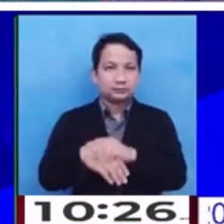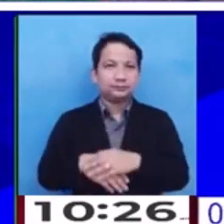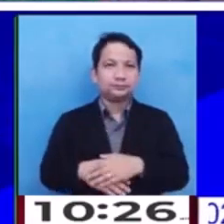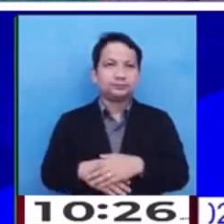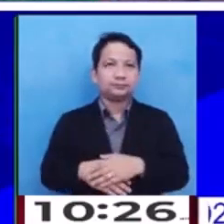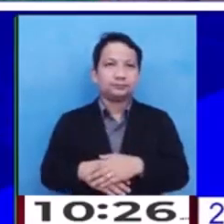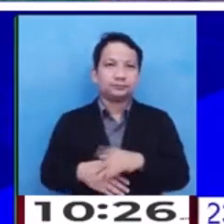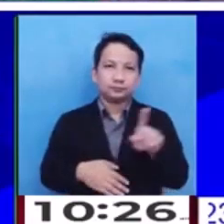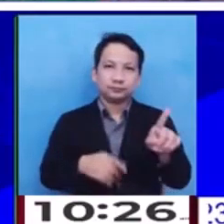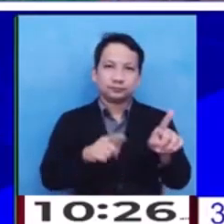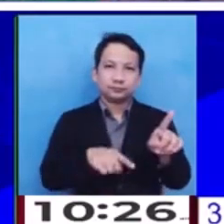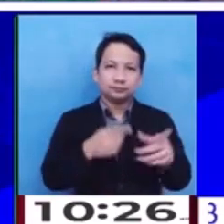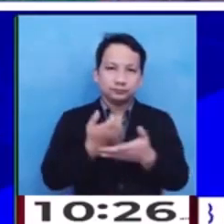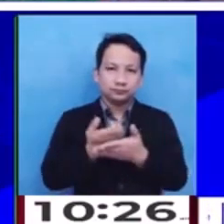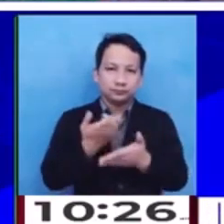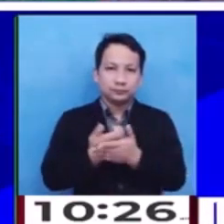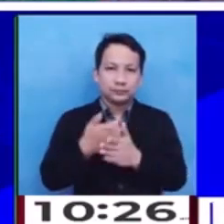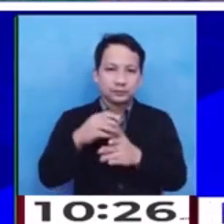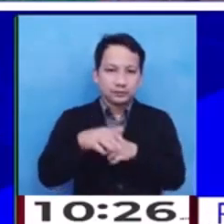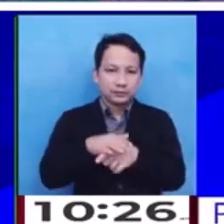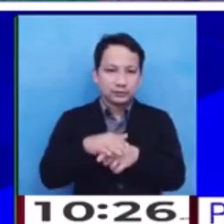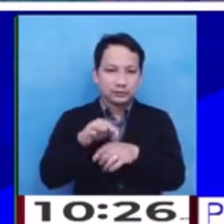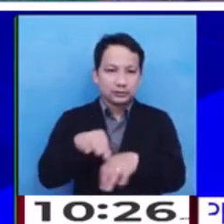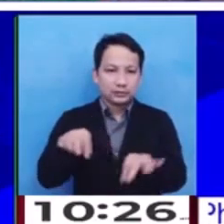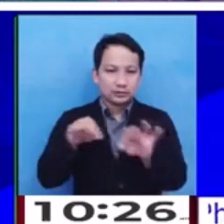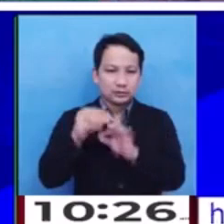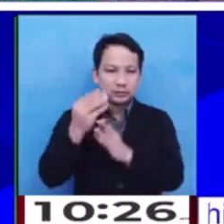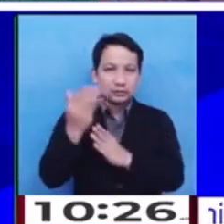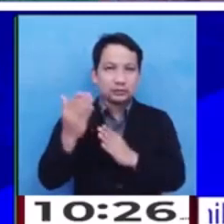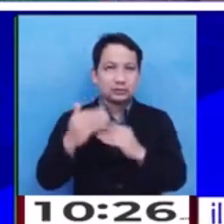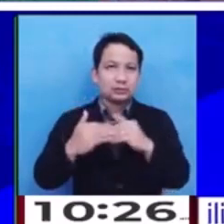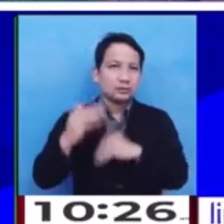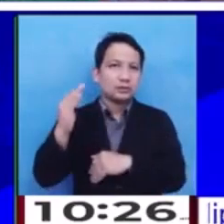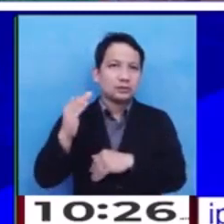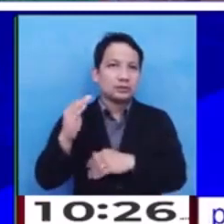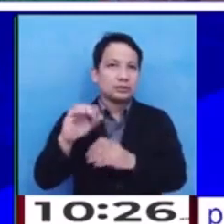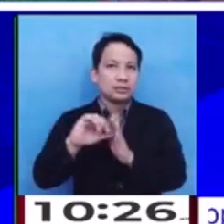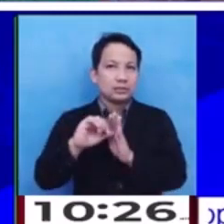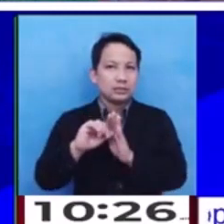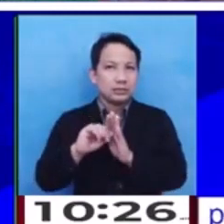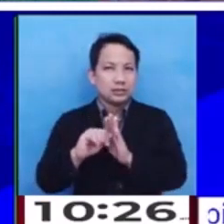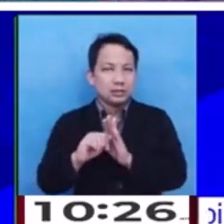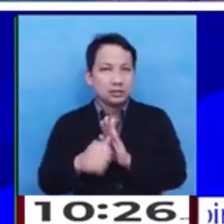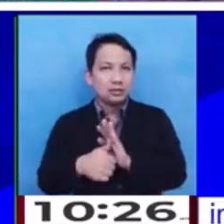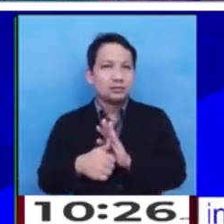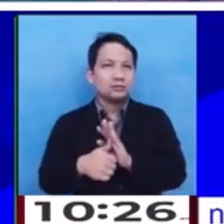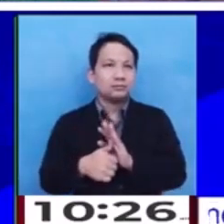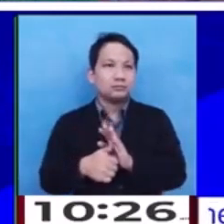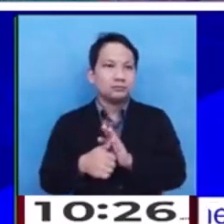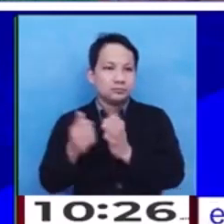or economic slowdown that we have also mentioned will impact on our exports.